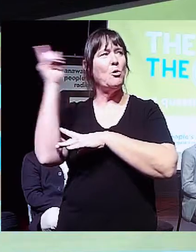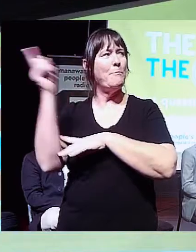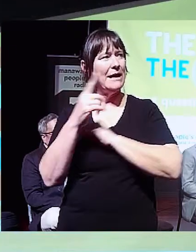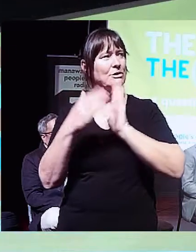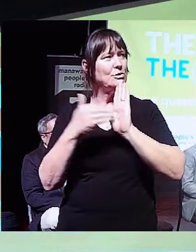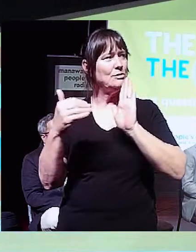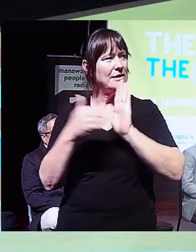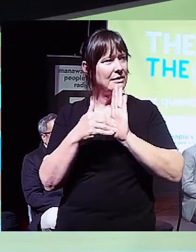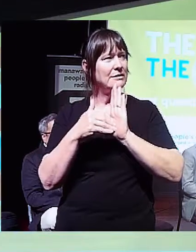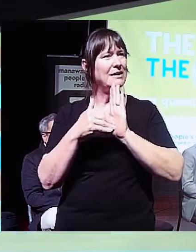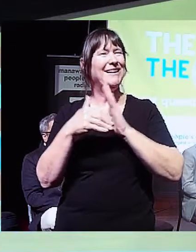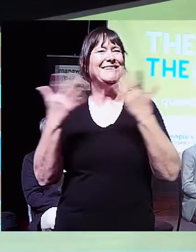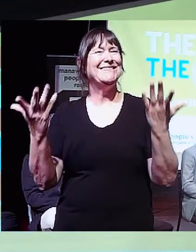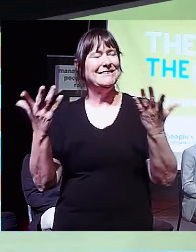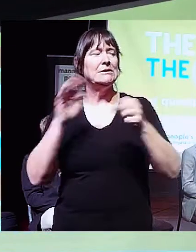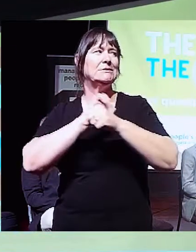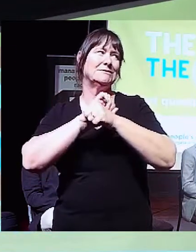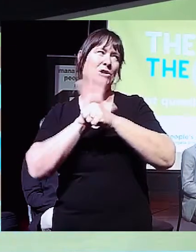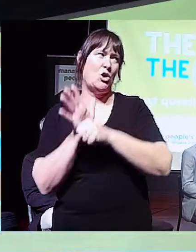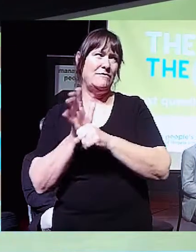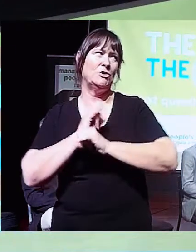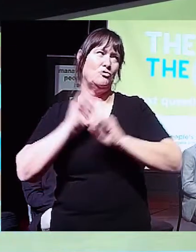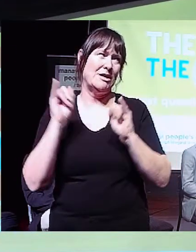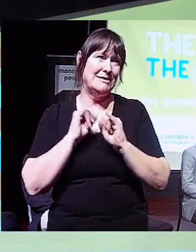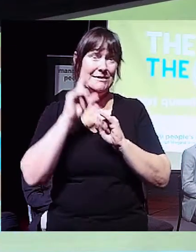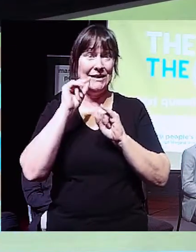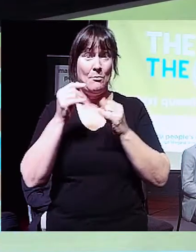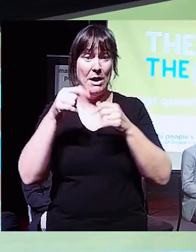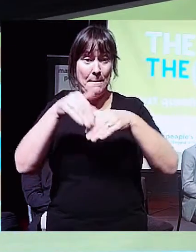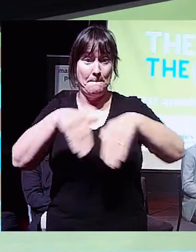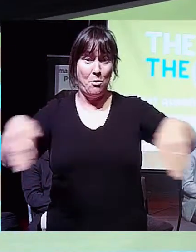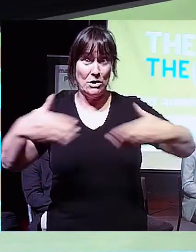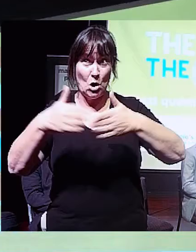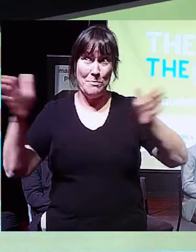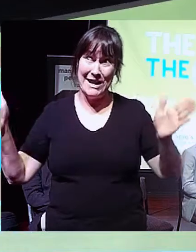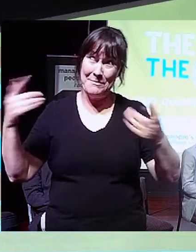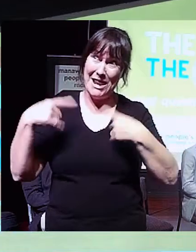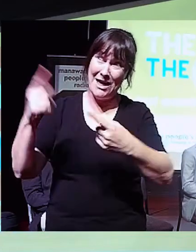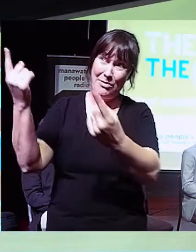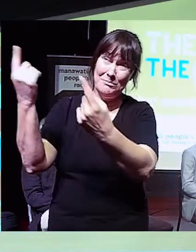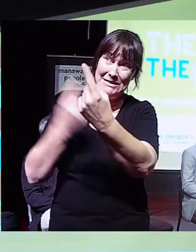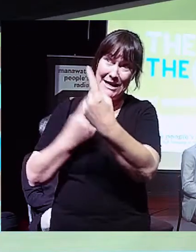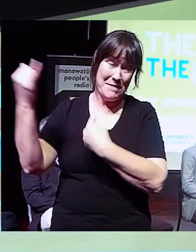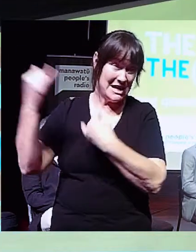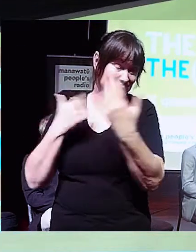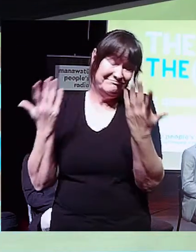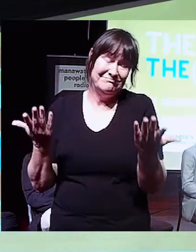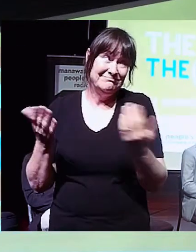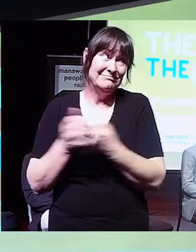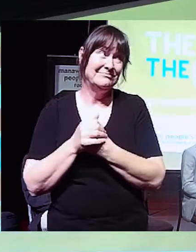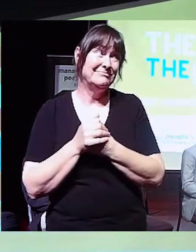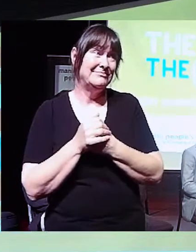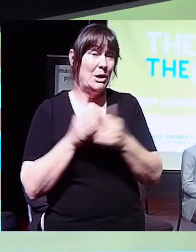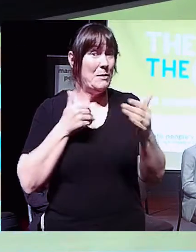is totally reliant on the COVID-19 crisis and whether or not we can open up the borders effectively or manage that influx of personnel